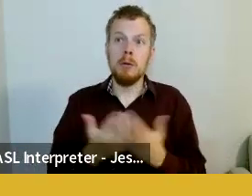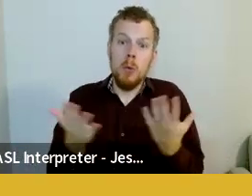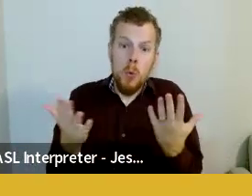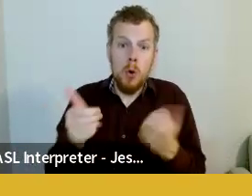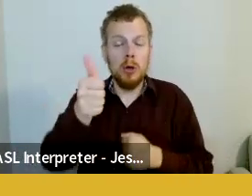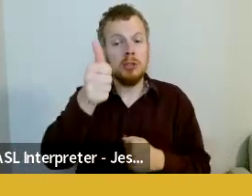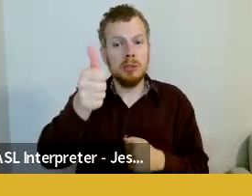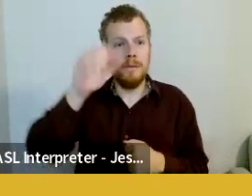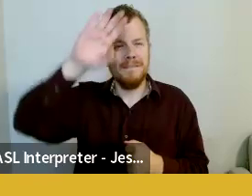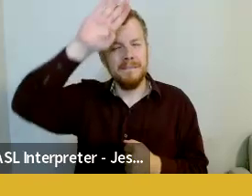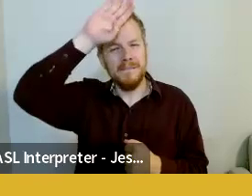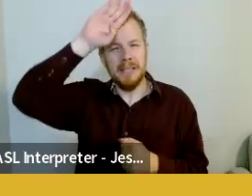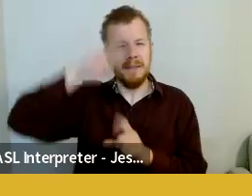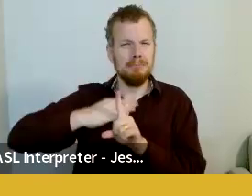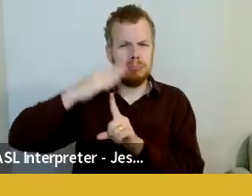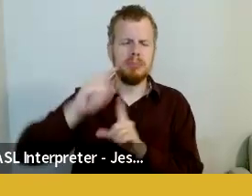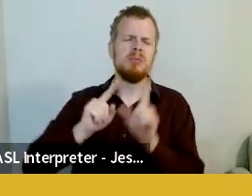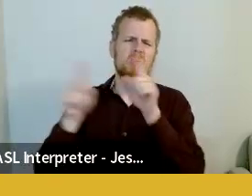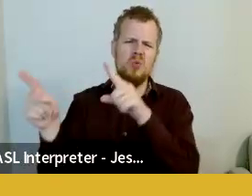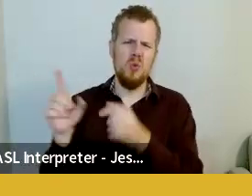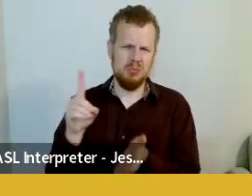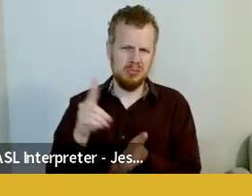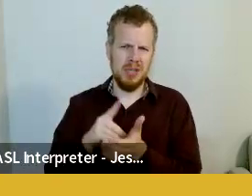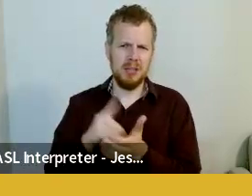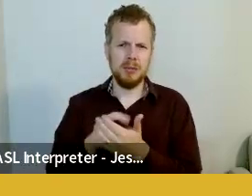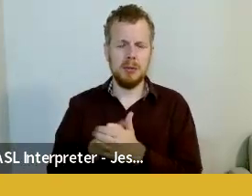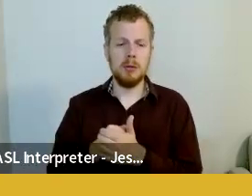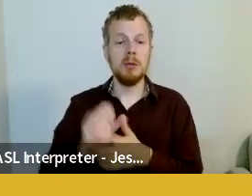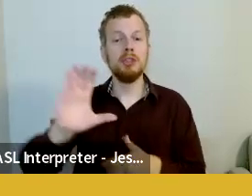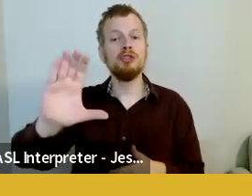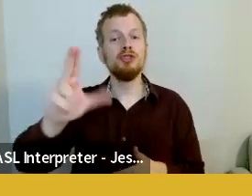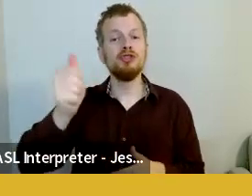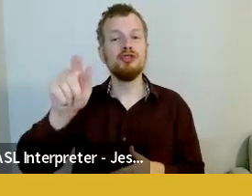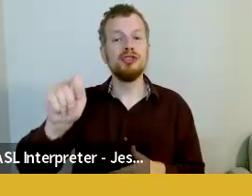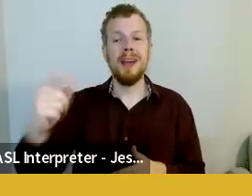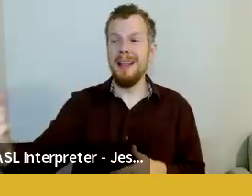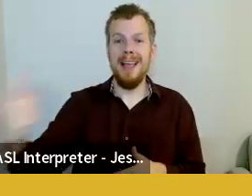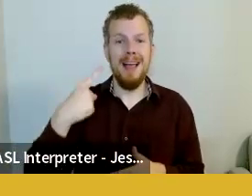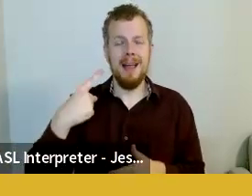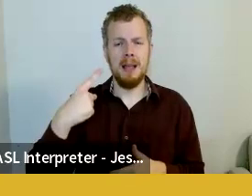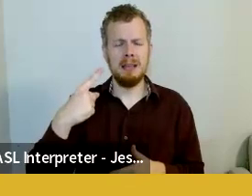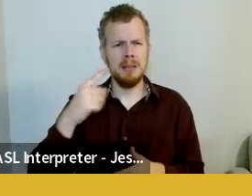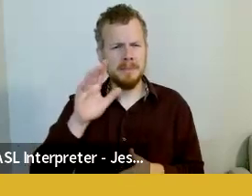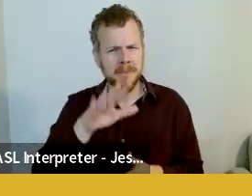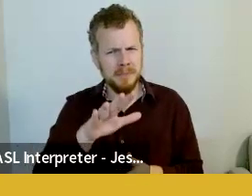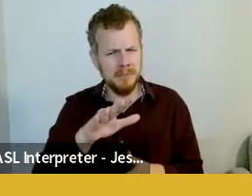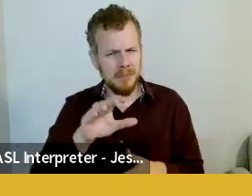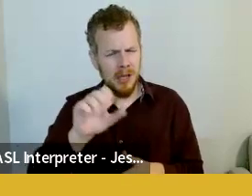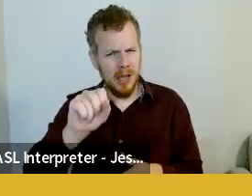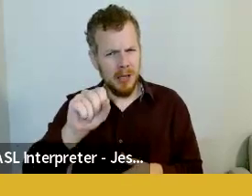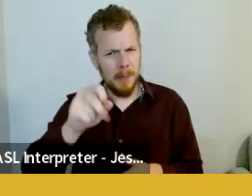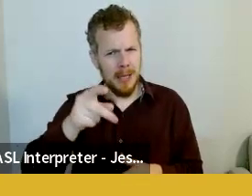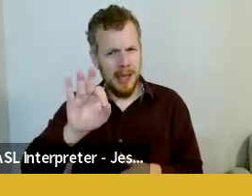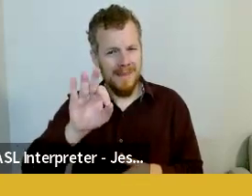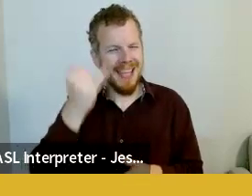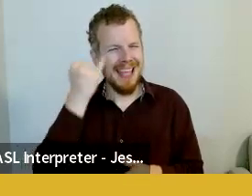intense pain, see a doctor. So I do see a question here in the chat that says, can you put sunscreen on